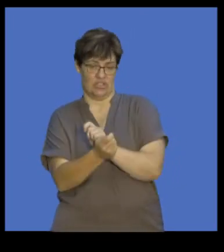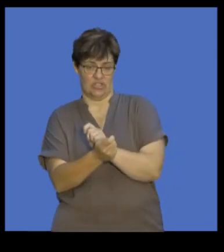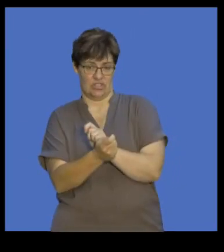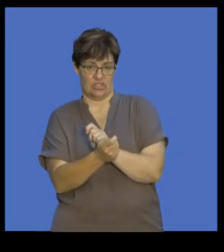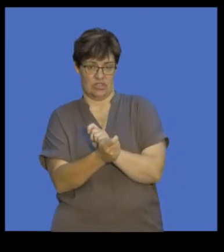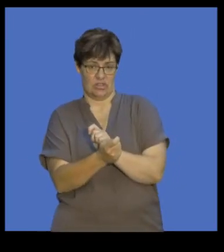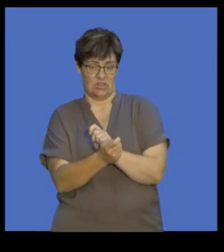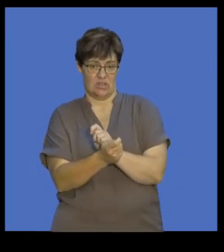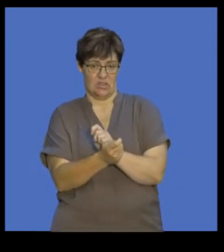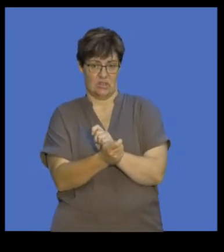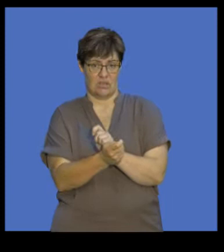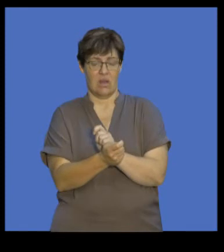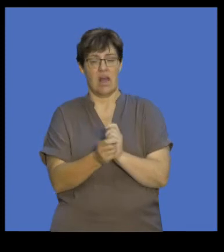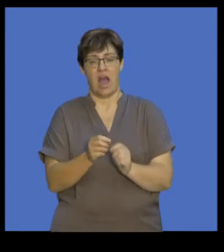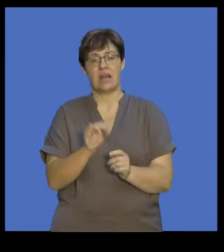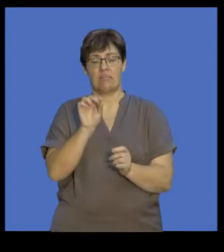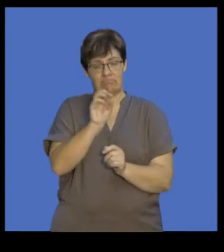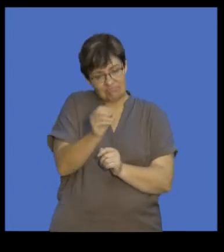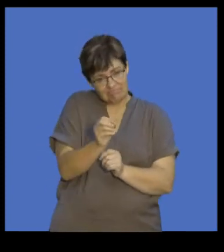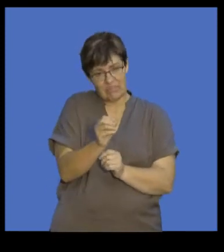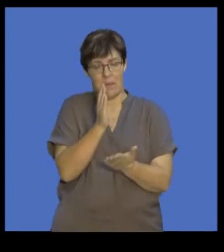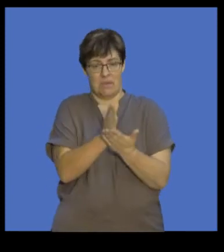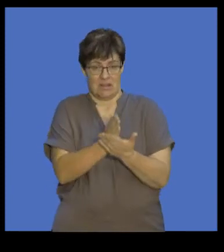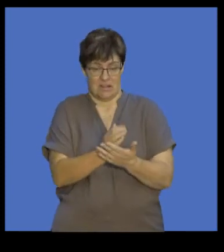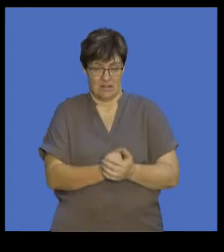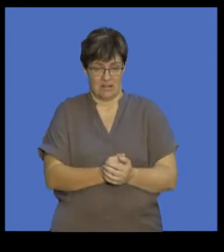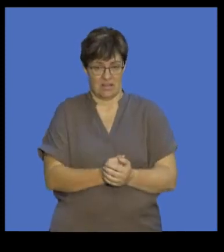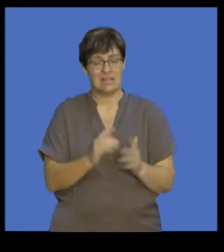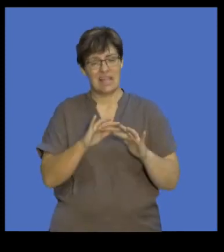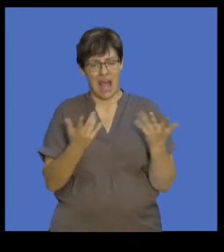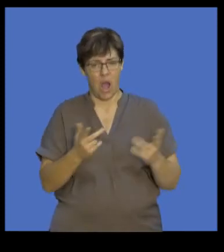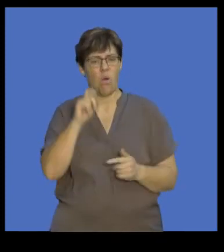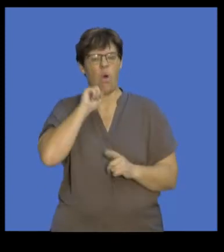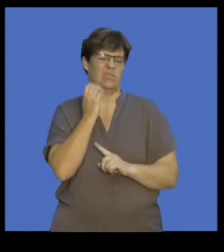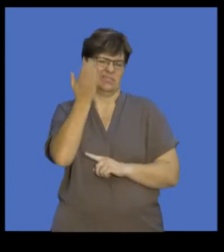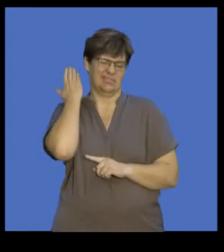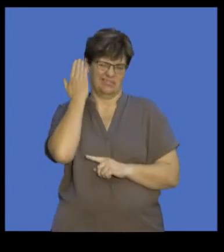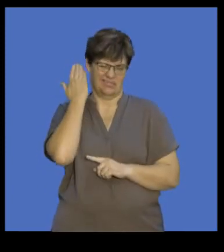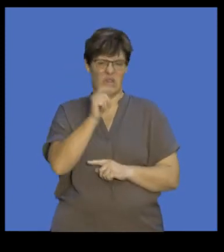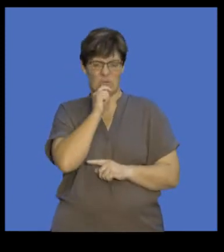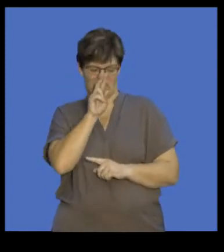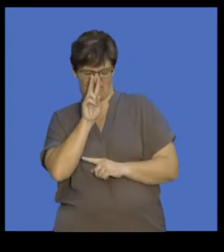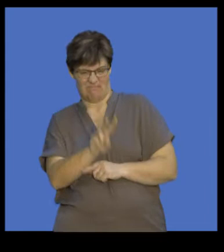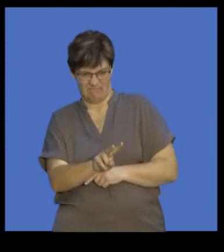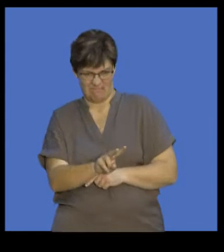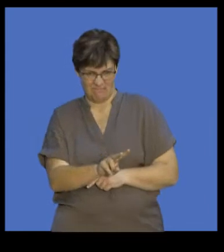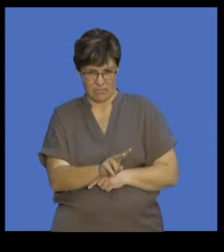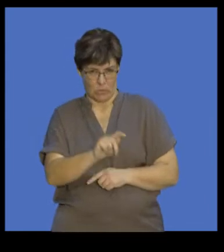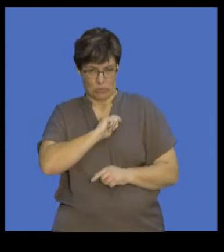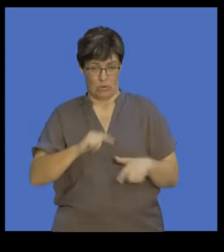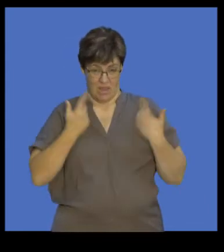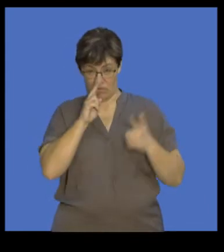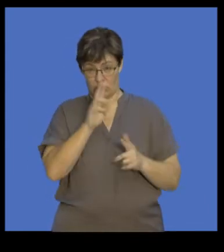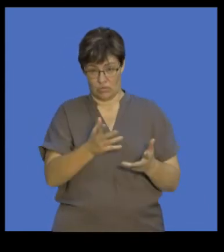put on the middle one, okay? So this is just how an older version of an ammeter looks like in real